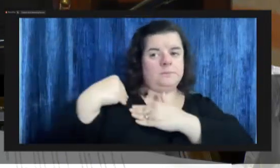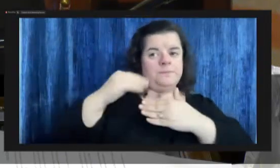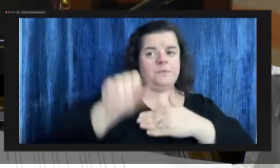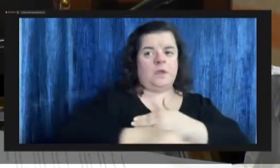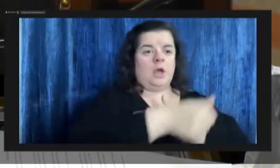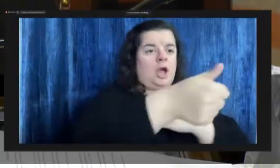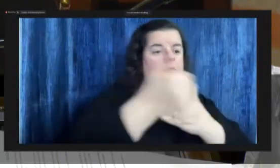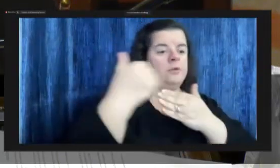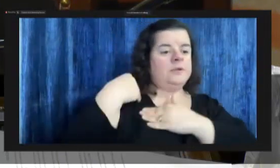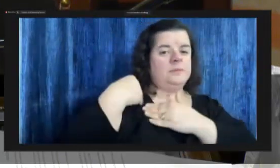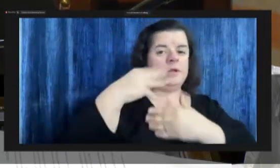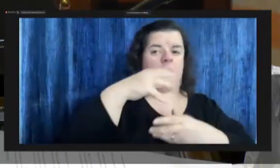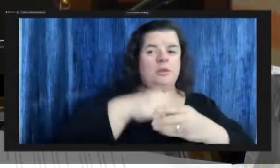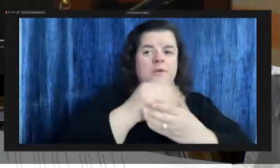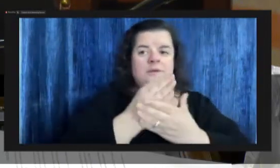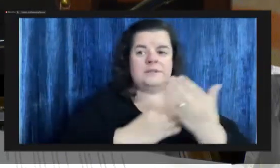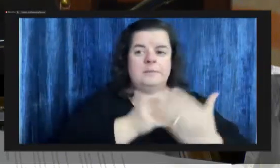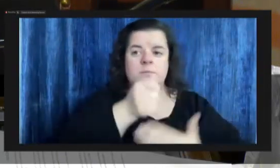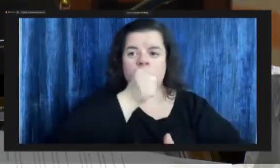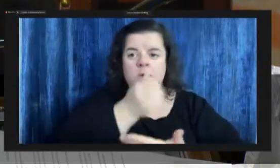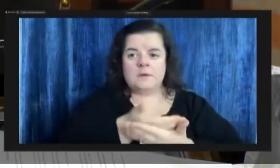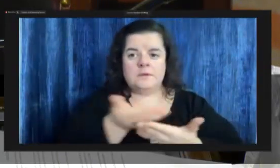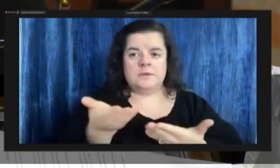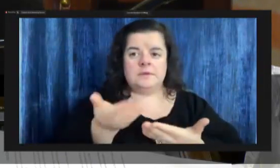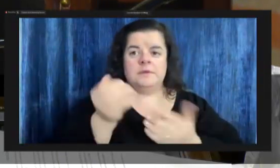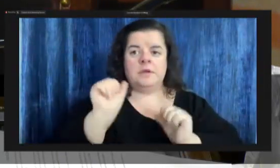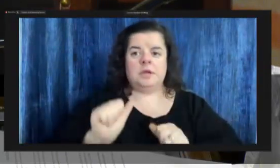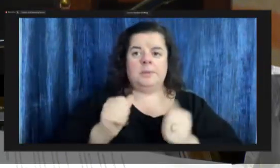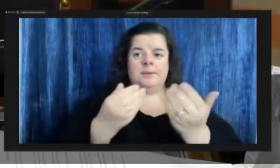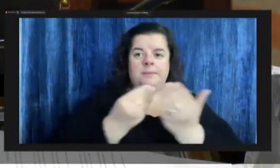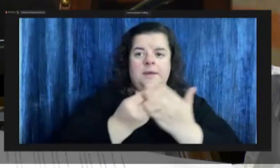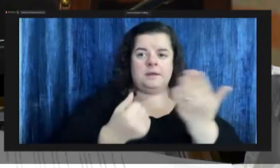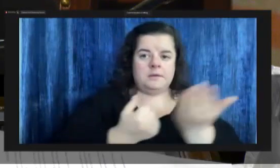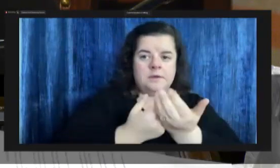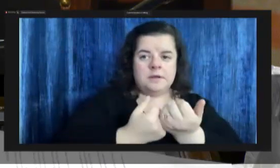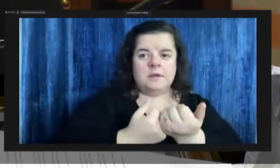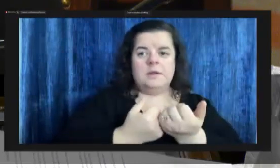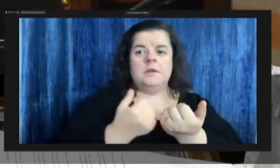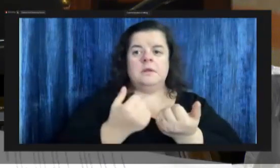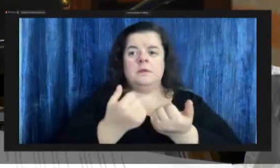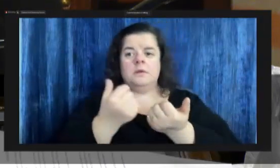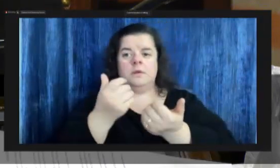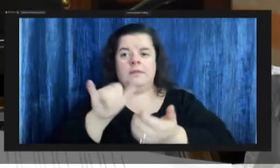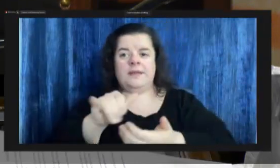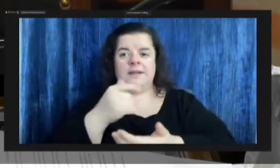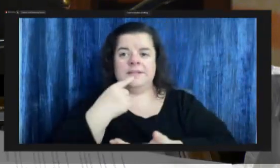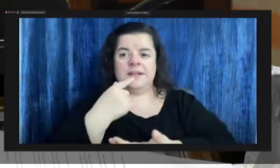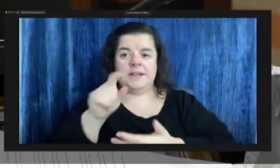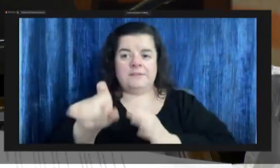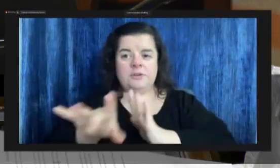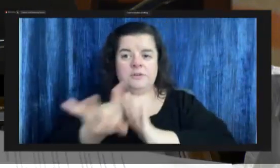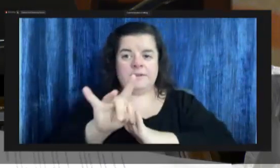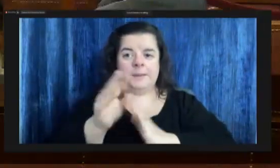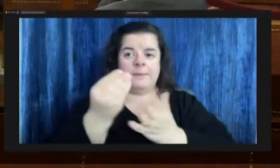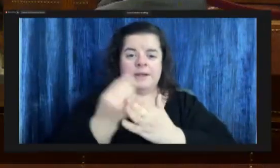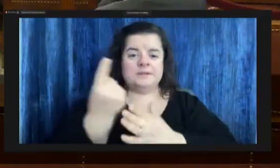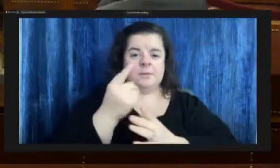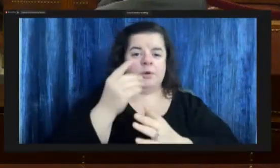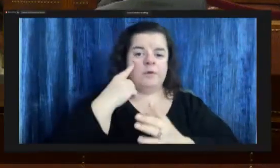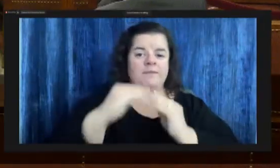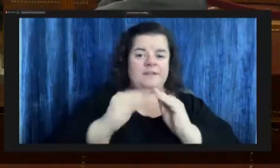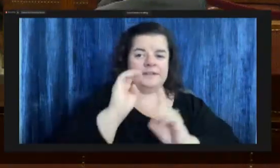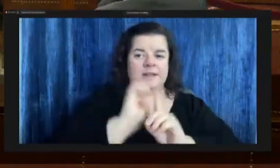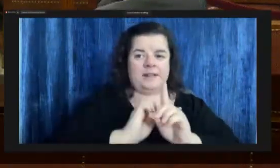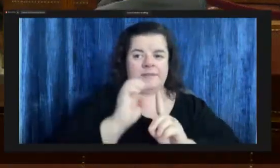responsibilities, including some of the private stuff that could be funded. So with that said, we have to find money somewhere to fix the elevators. Thank